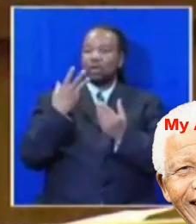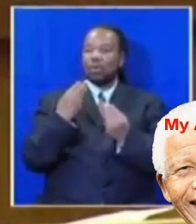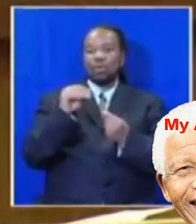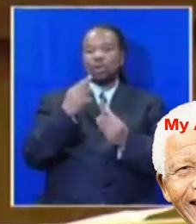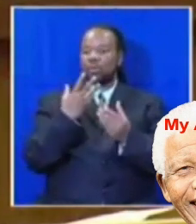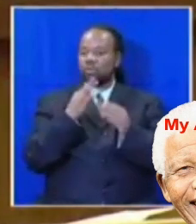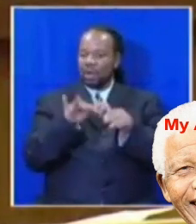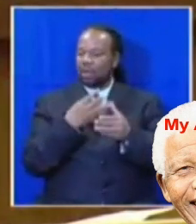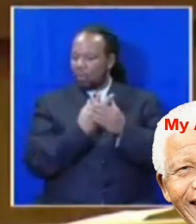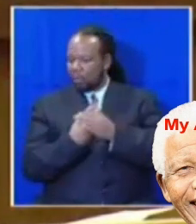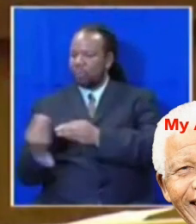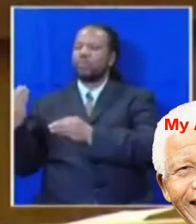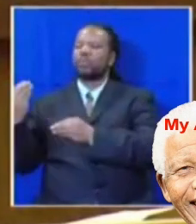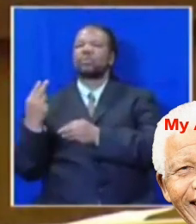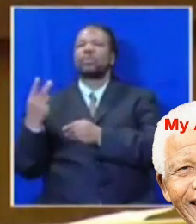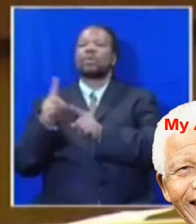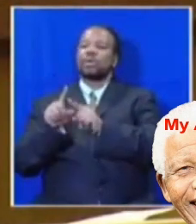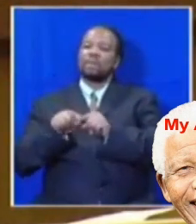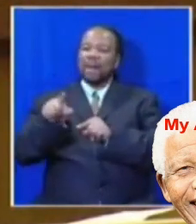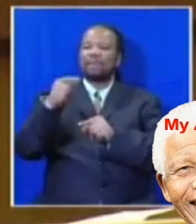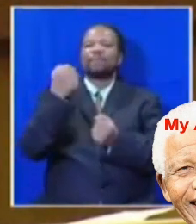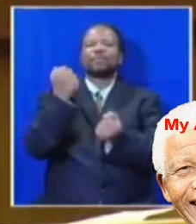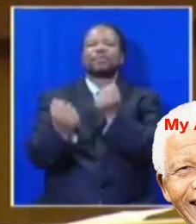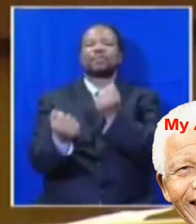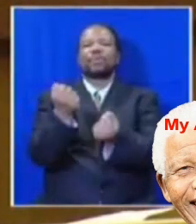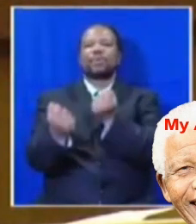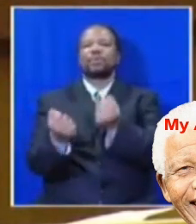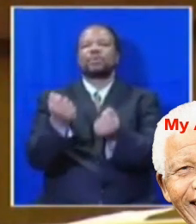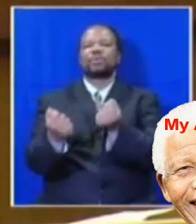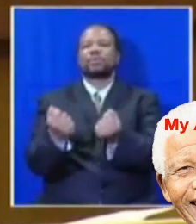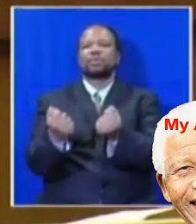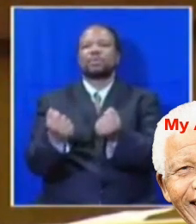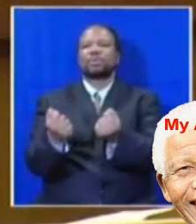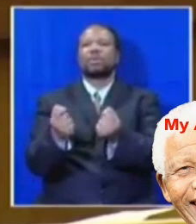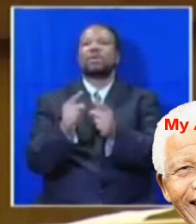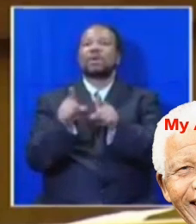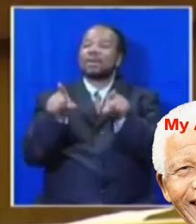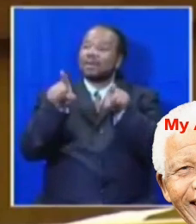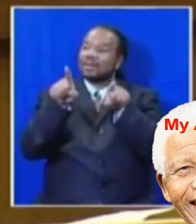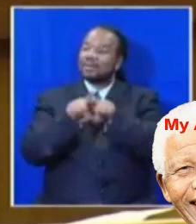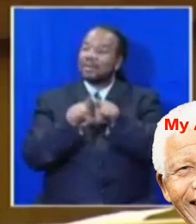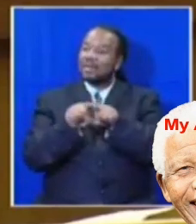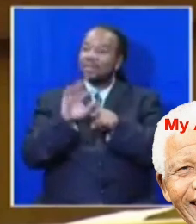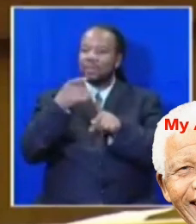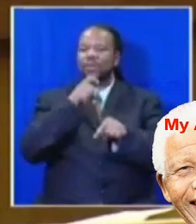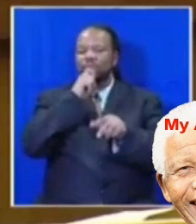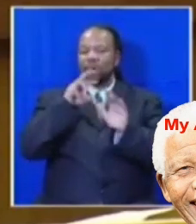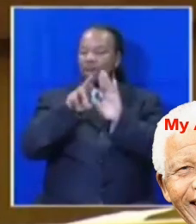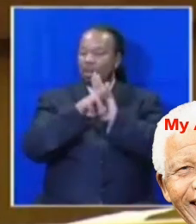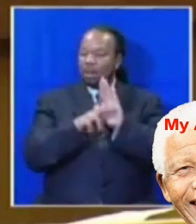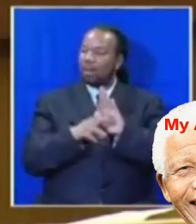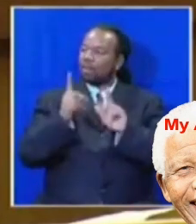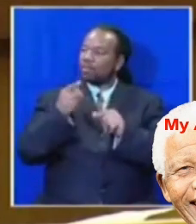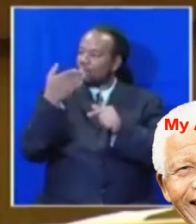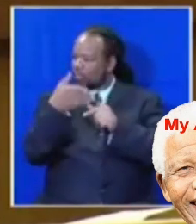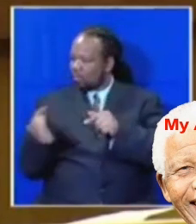and challenging in a court of law the instrument that presiding officers used to remove them from this chamber. In fact, on